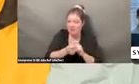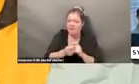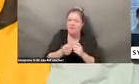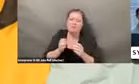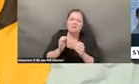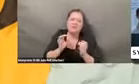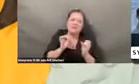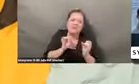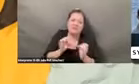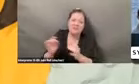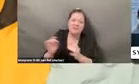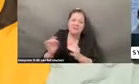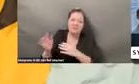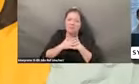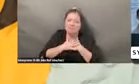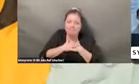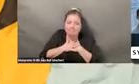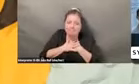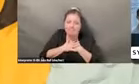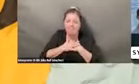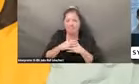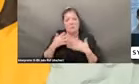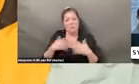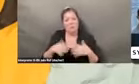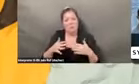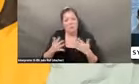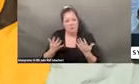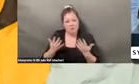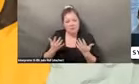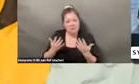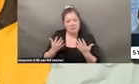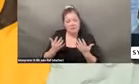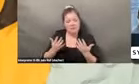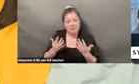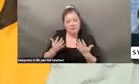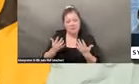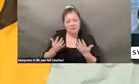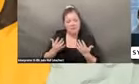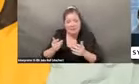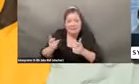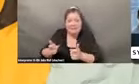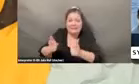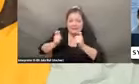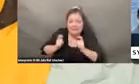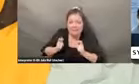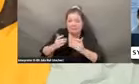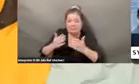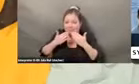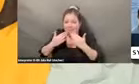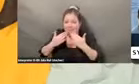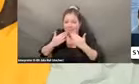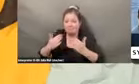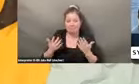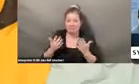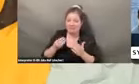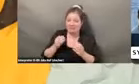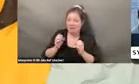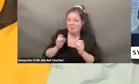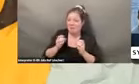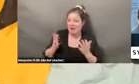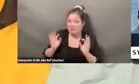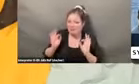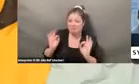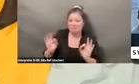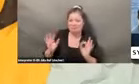good to receive. So what we learned from our research is that public sector bodies are